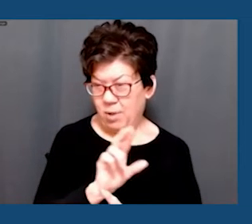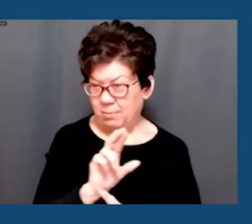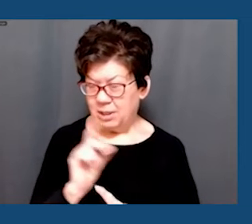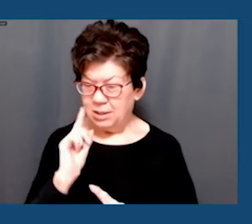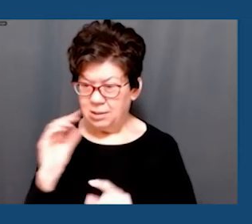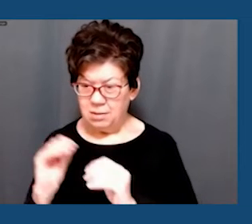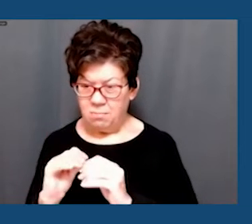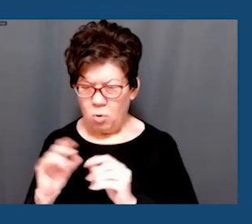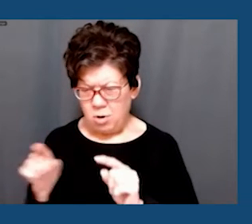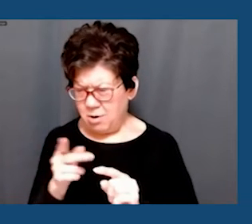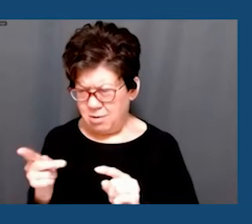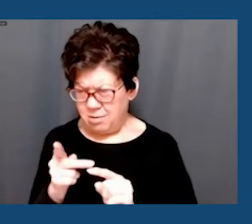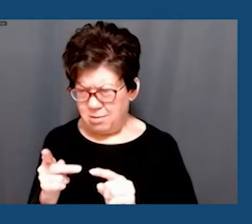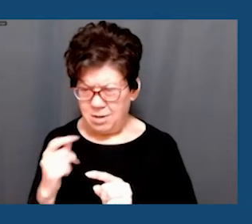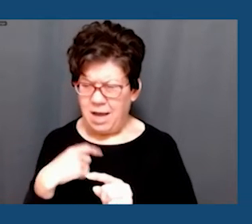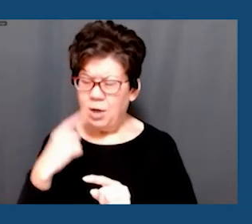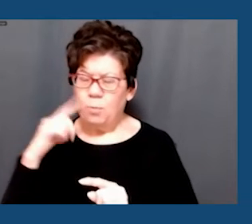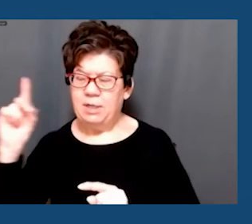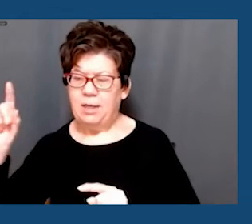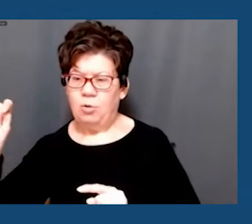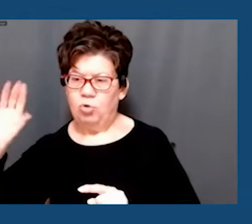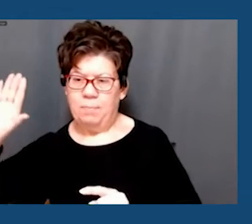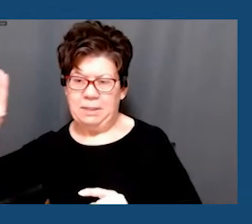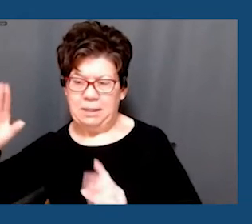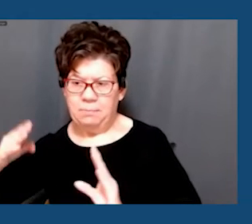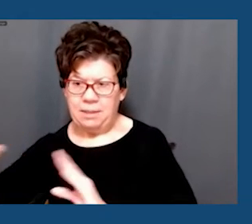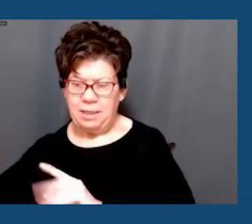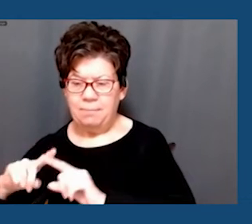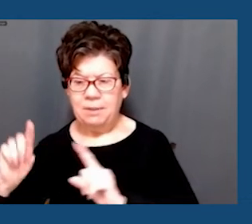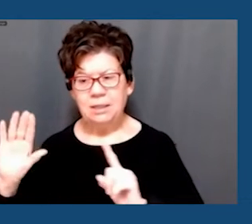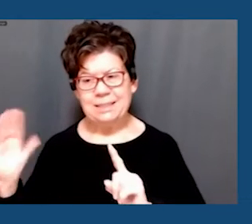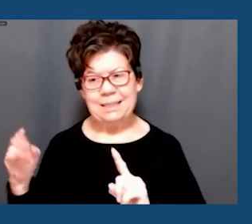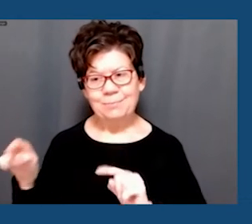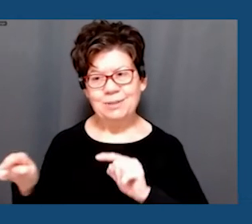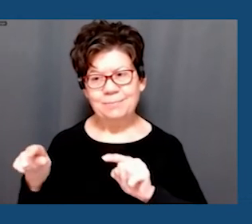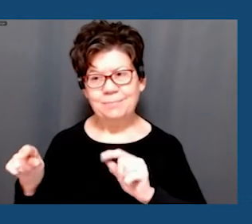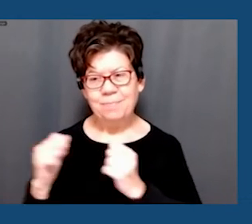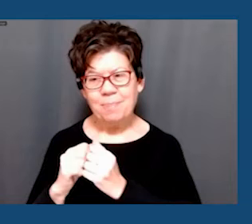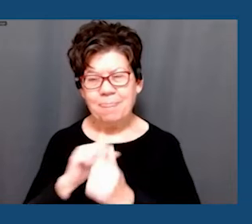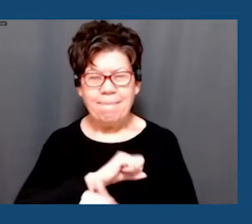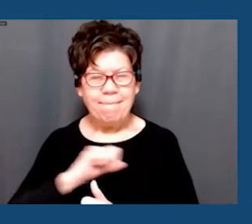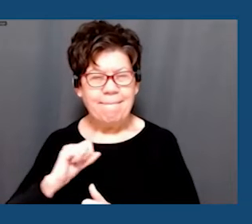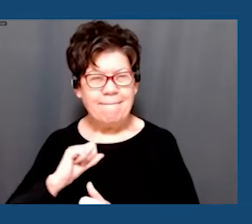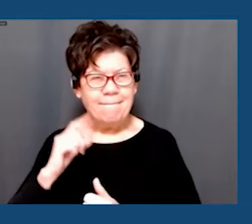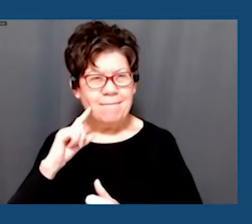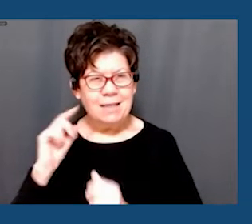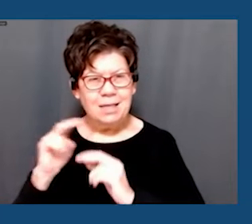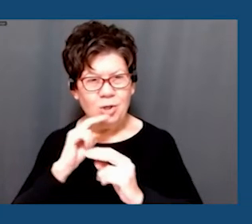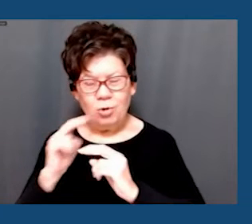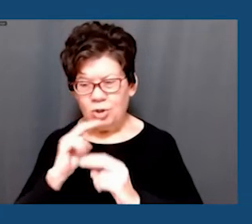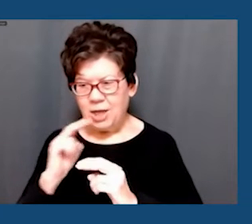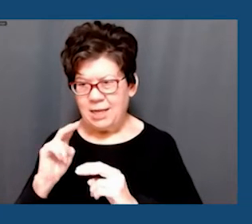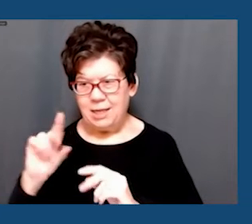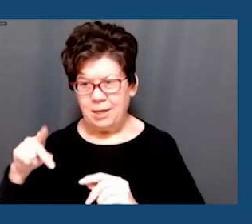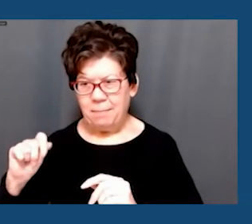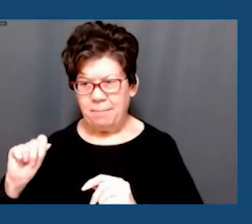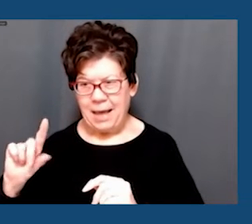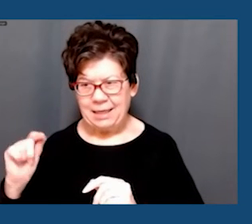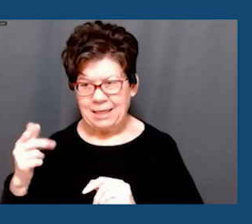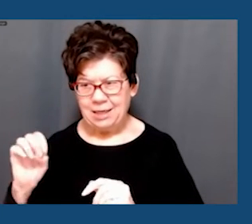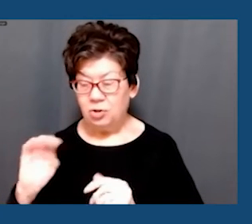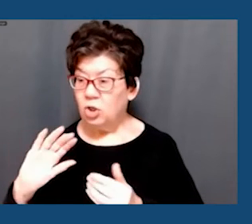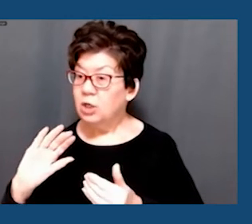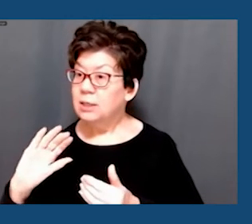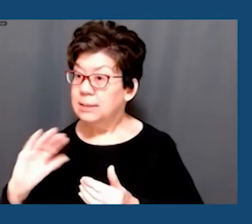Trump brand of immigration policy, but it certainly seems like with that Senate negotiated package, there were a number of concessions that Democrats gave